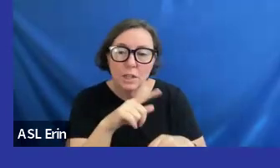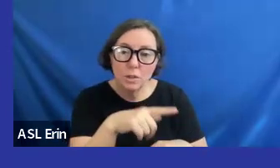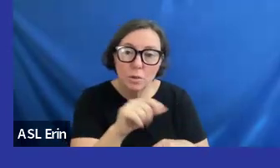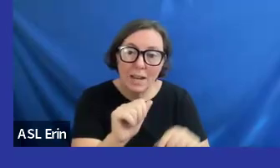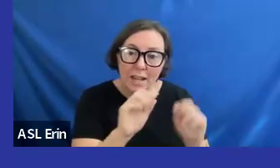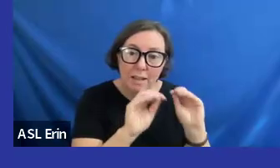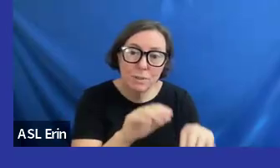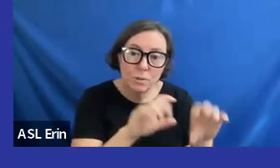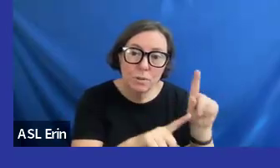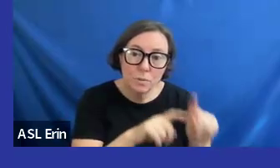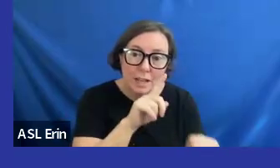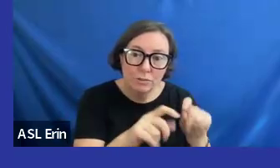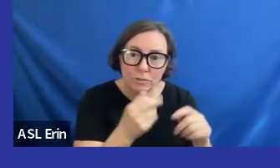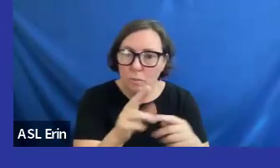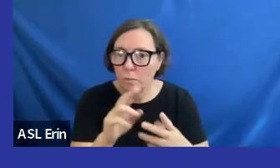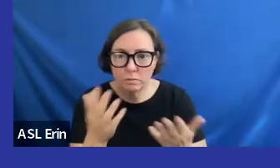Q&A